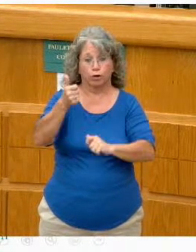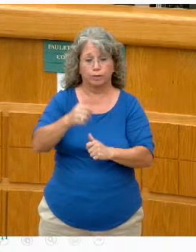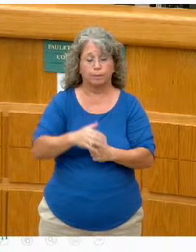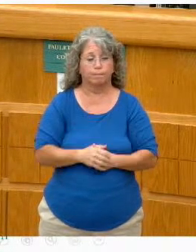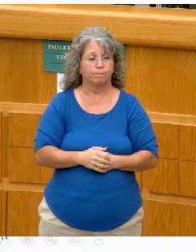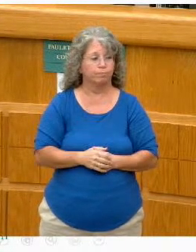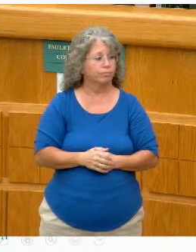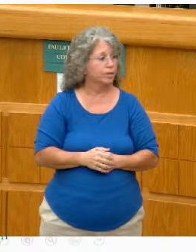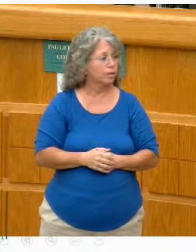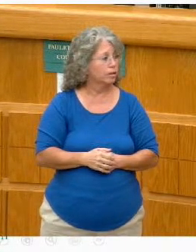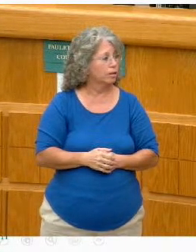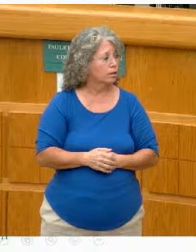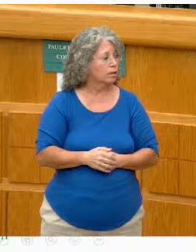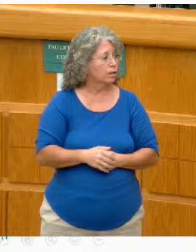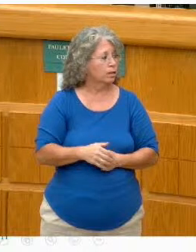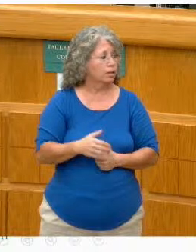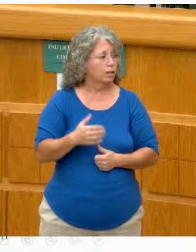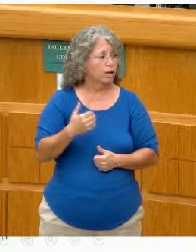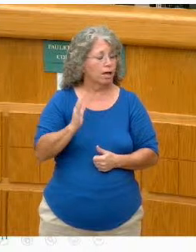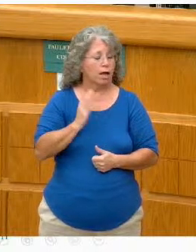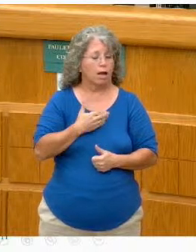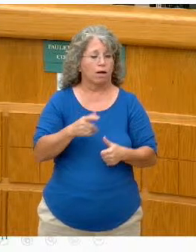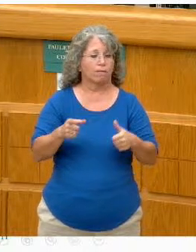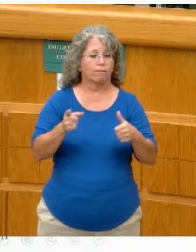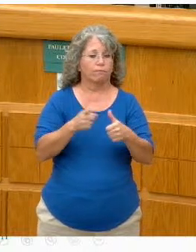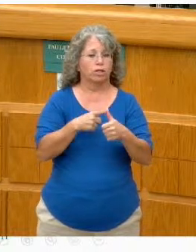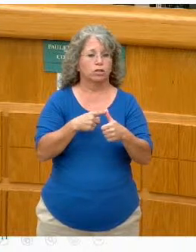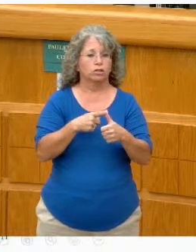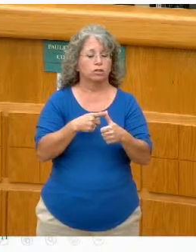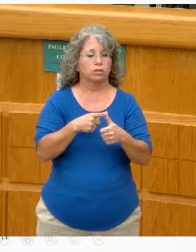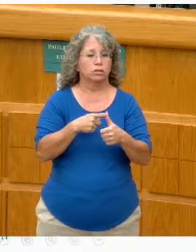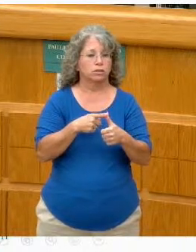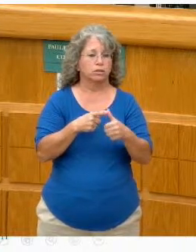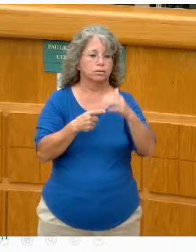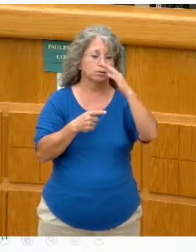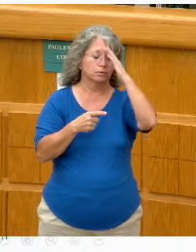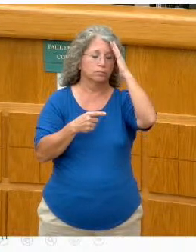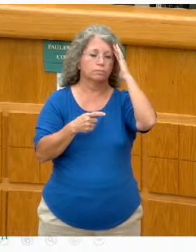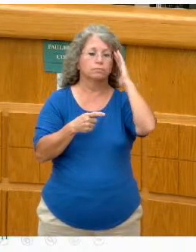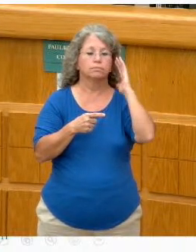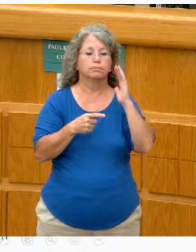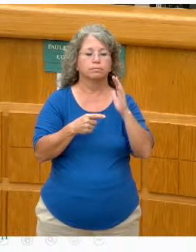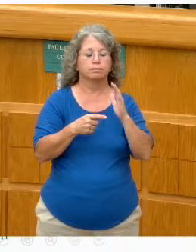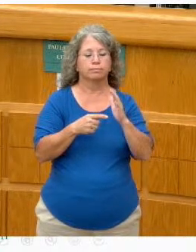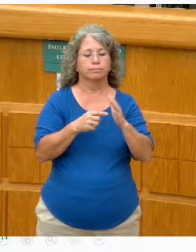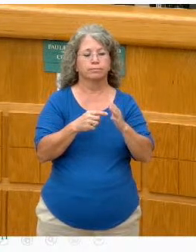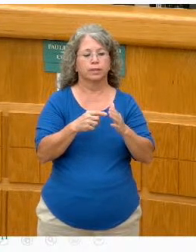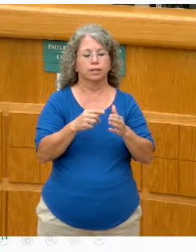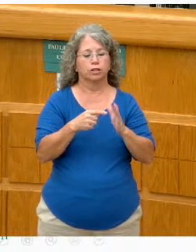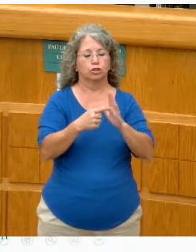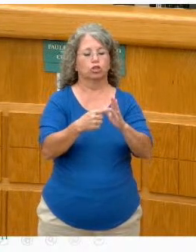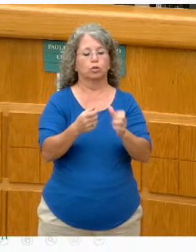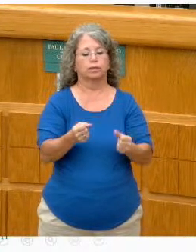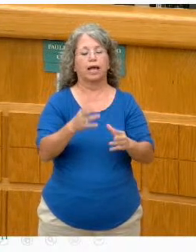cell phone index here. We're looking at distance traveled and a number of people leaving